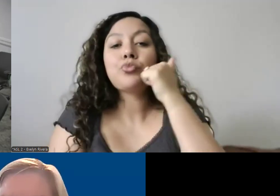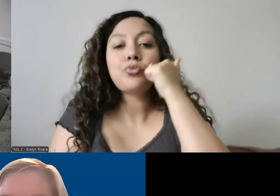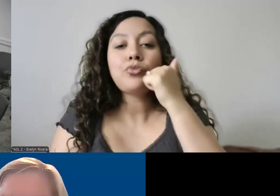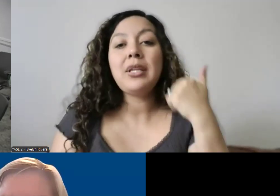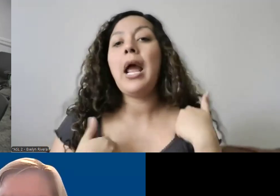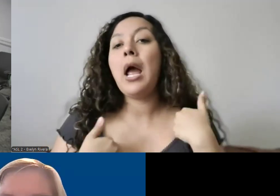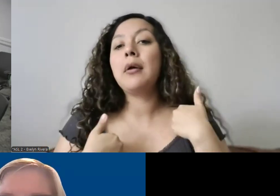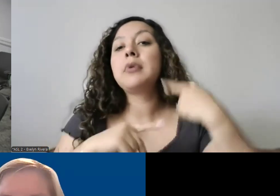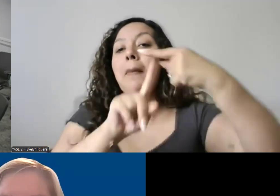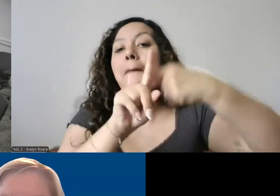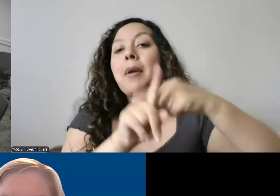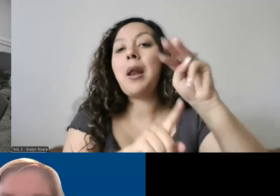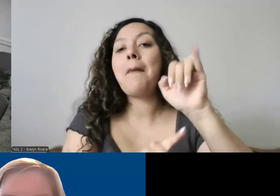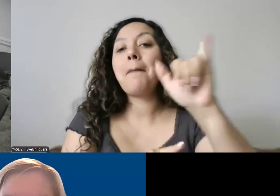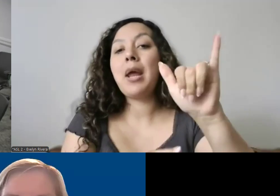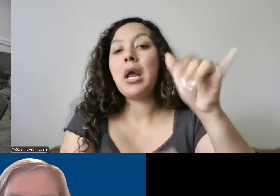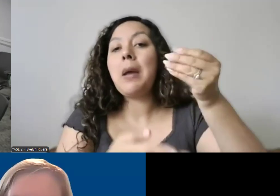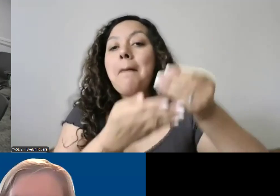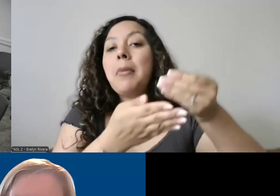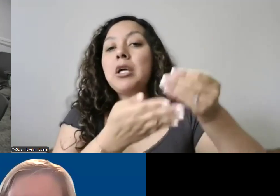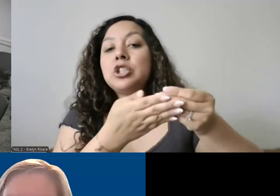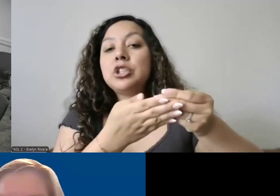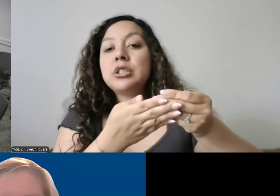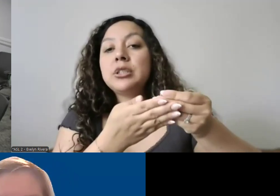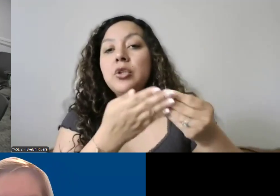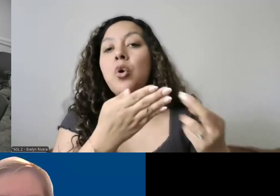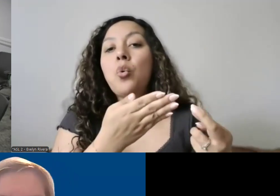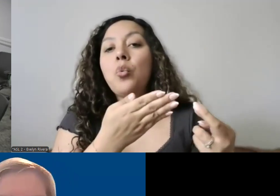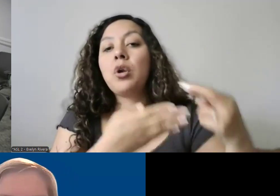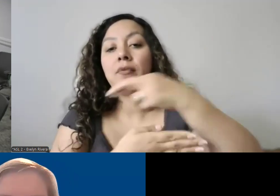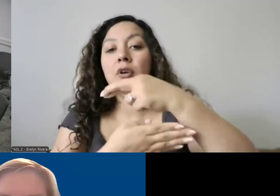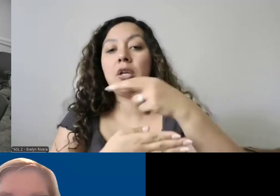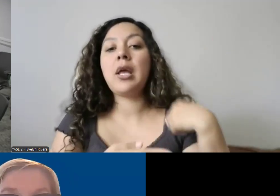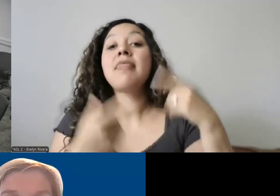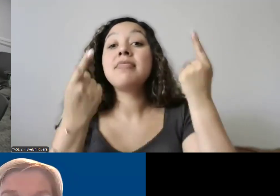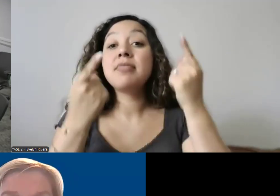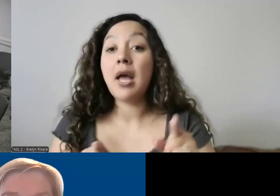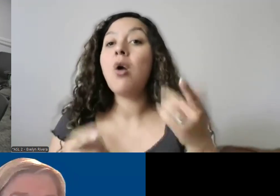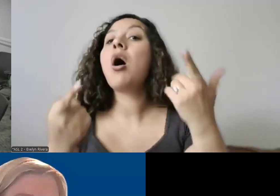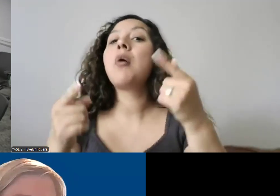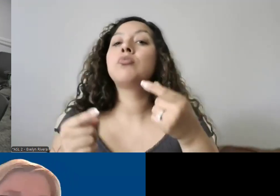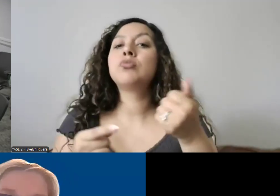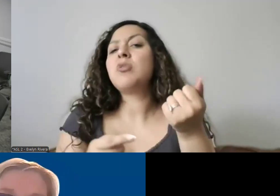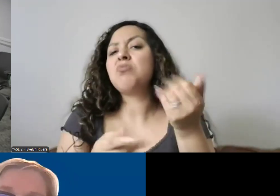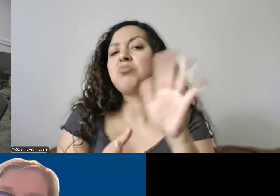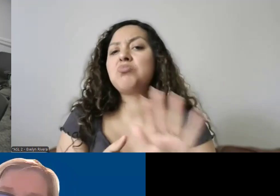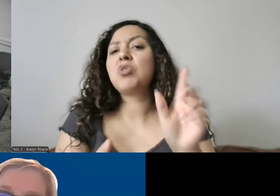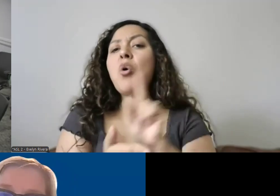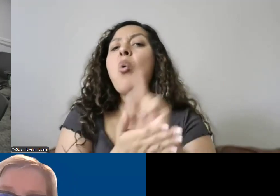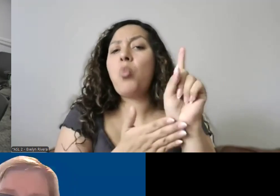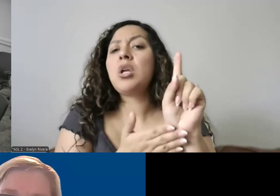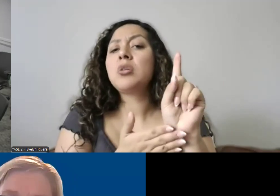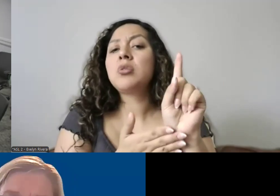budget revision. It's referred to as the May revise, and that will be coming out within a week or so. And that's when